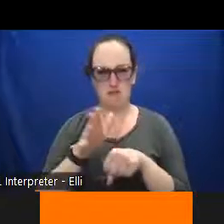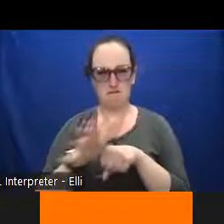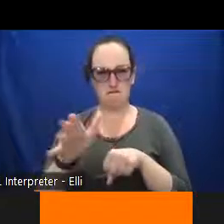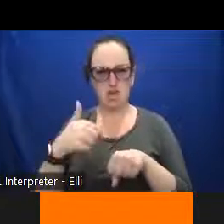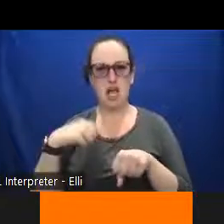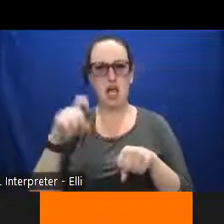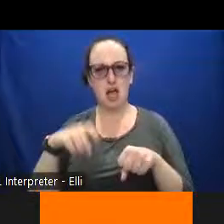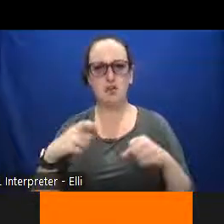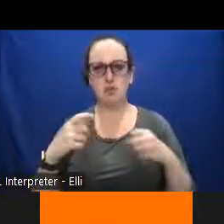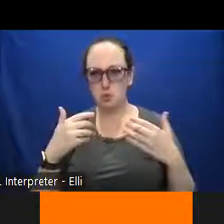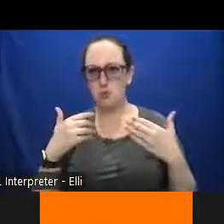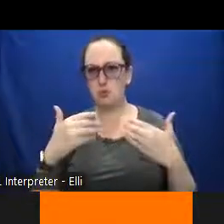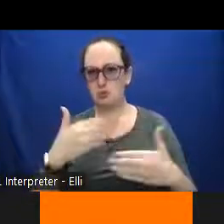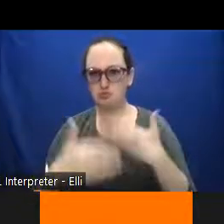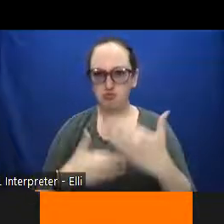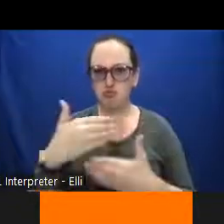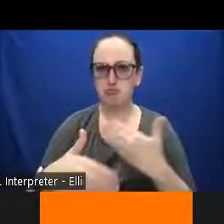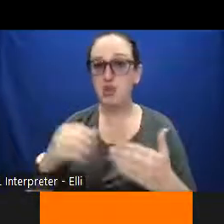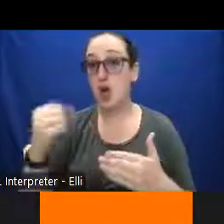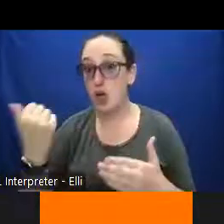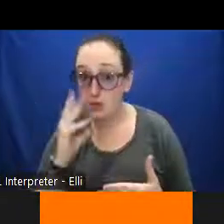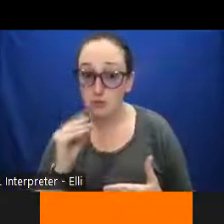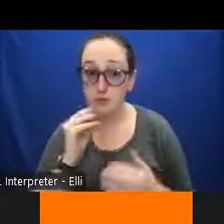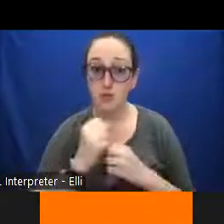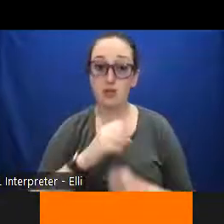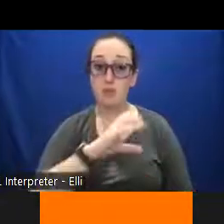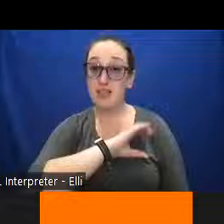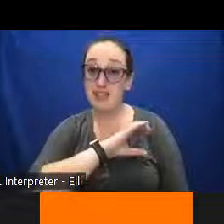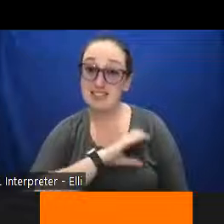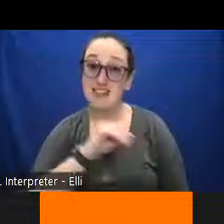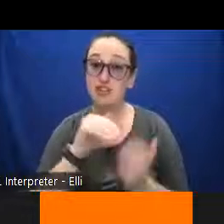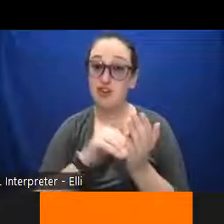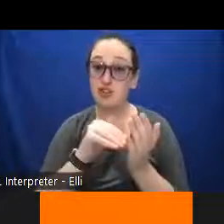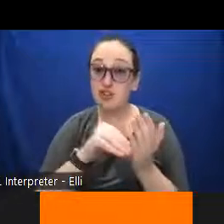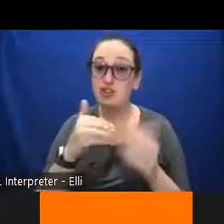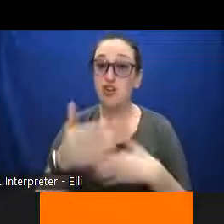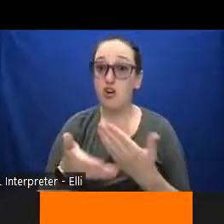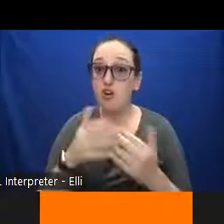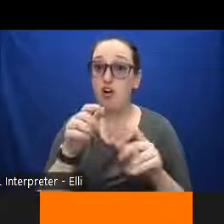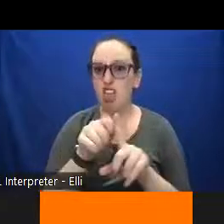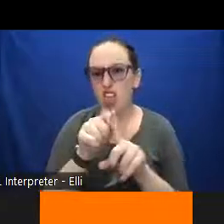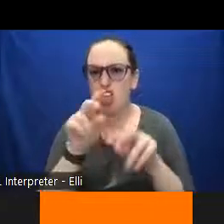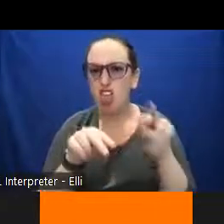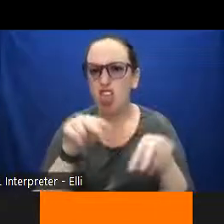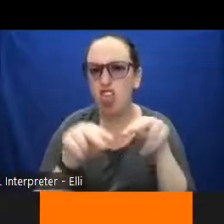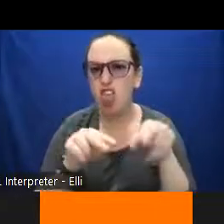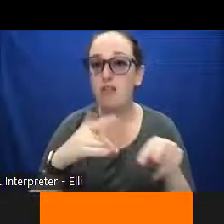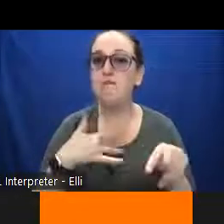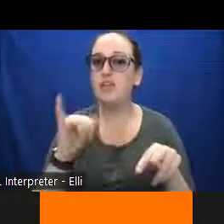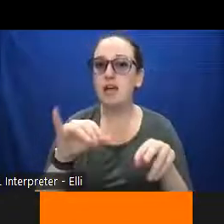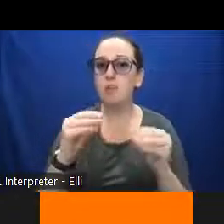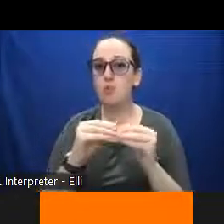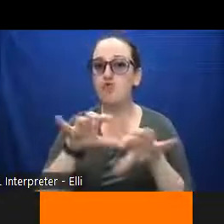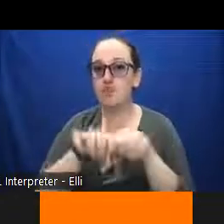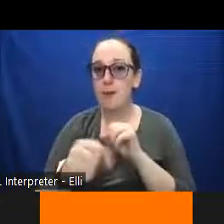go through everything that I did with the police and the doctors. It's just more rape. The rape keeps